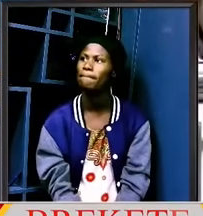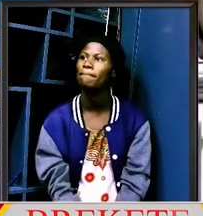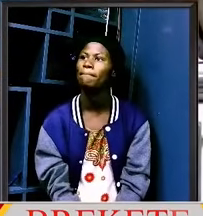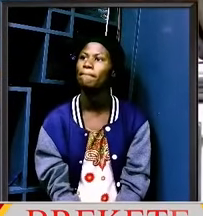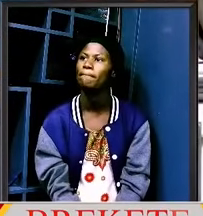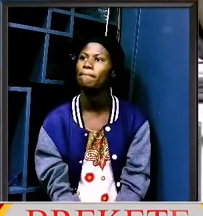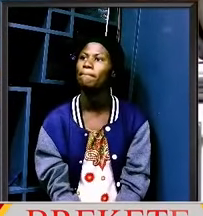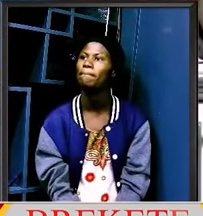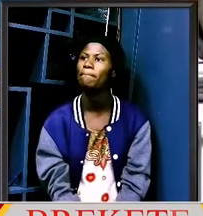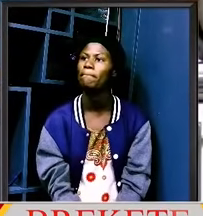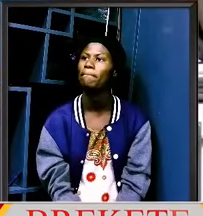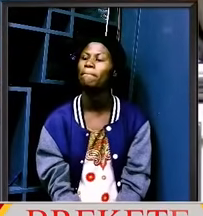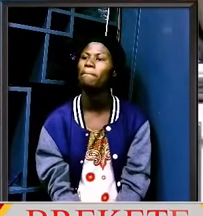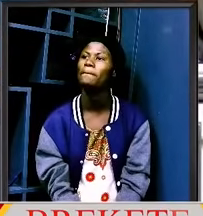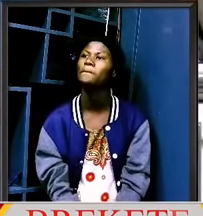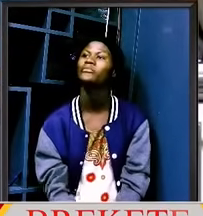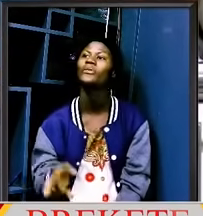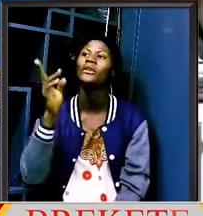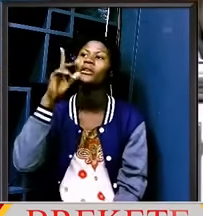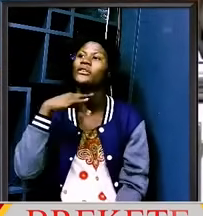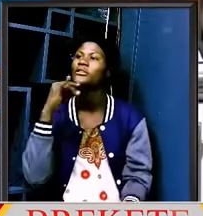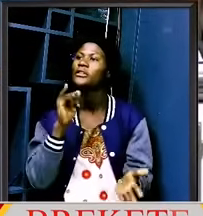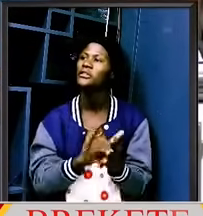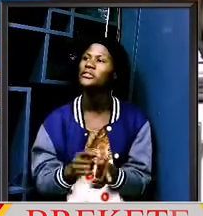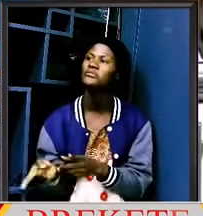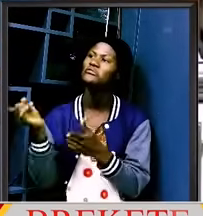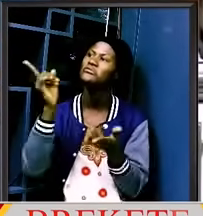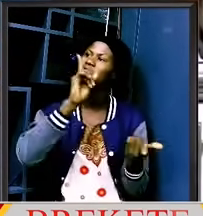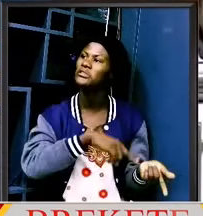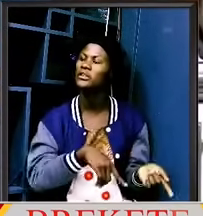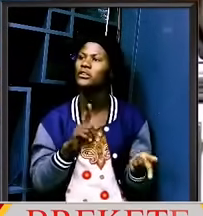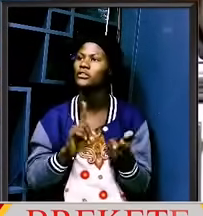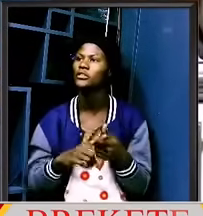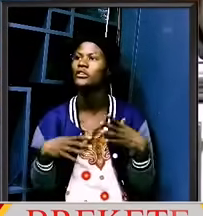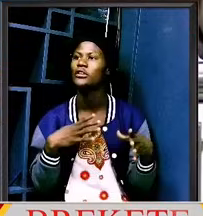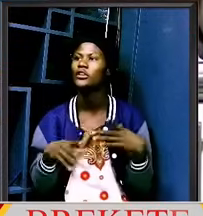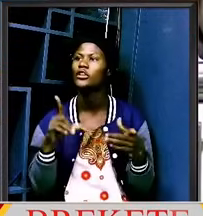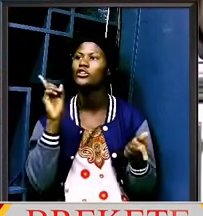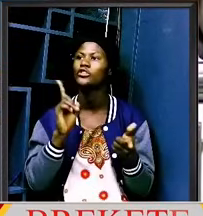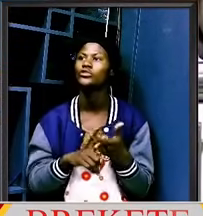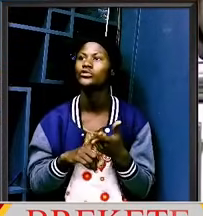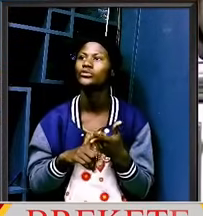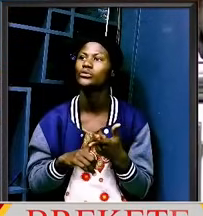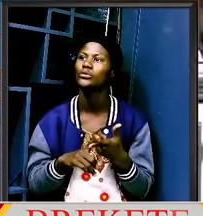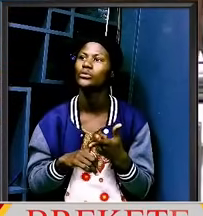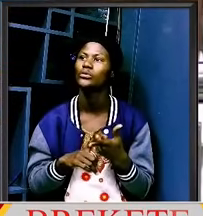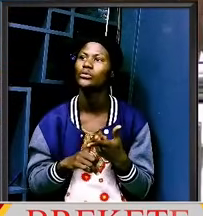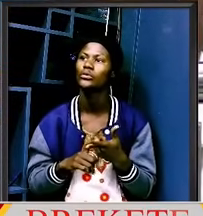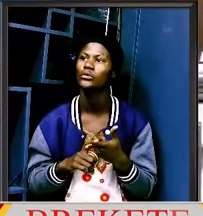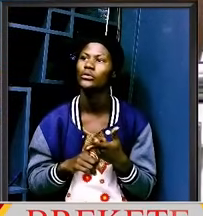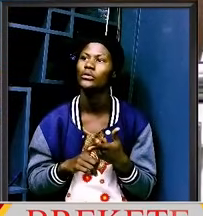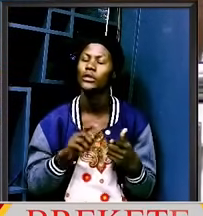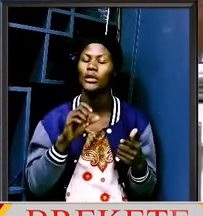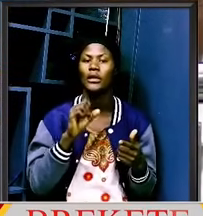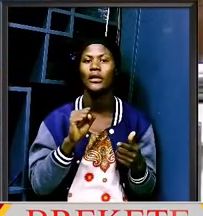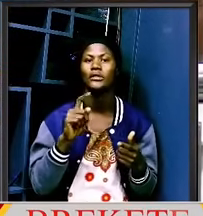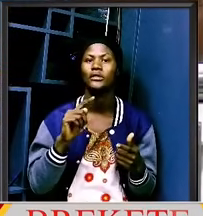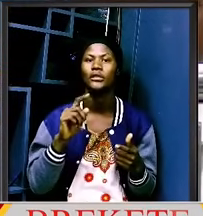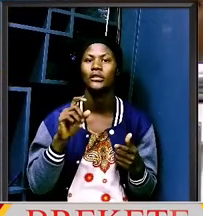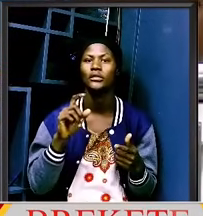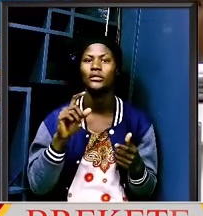that place. He say make they transfer the case to now. He been say make they transfer the case to state